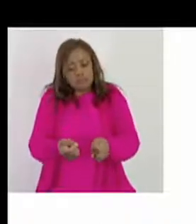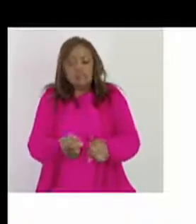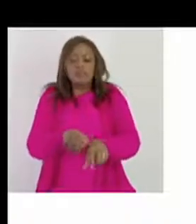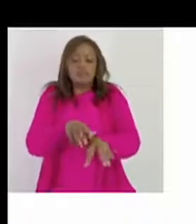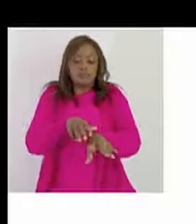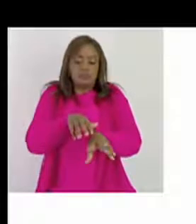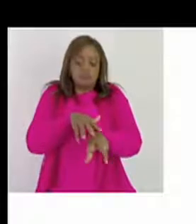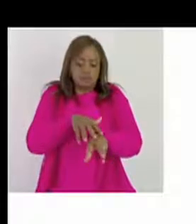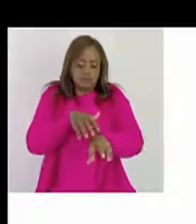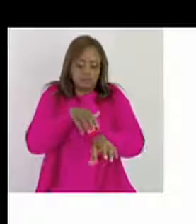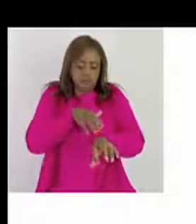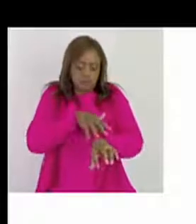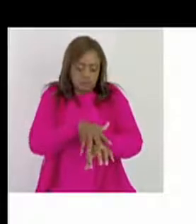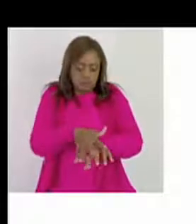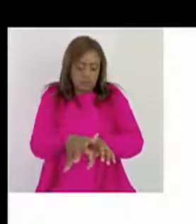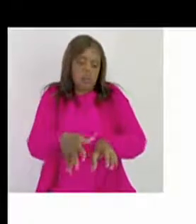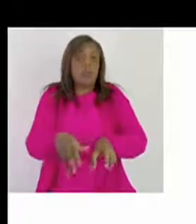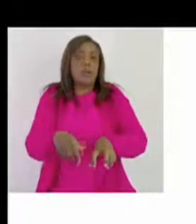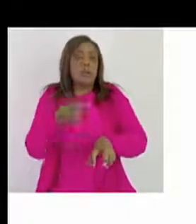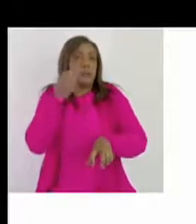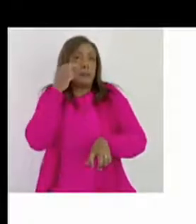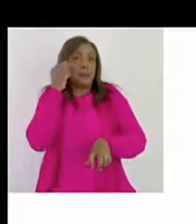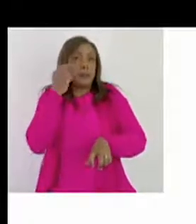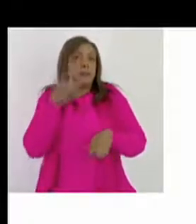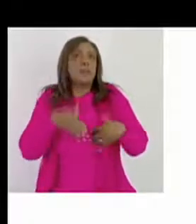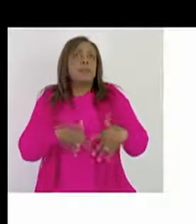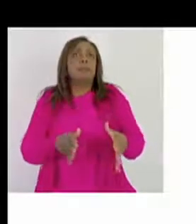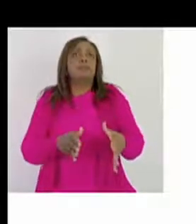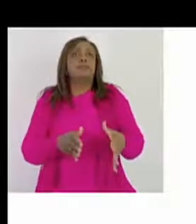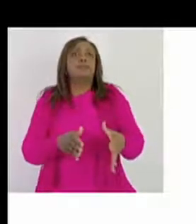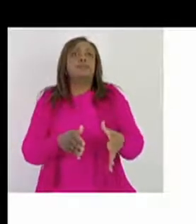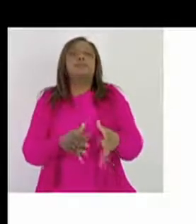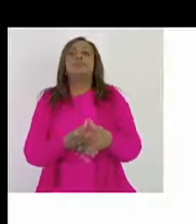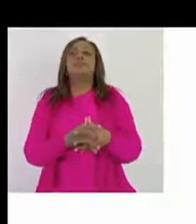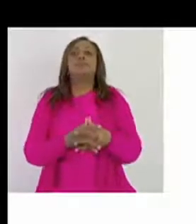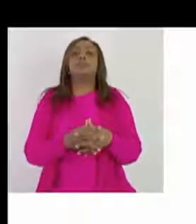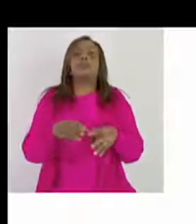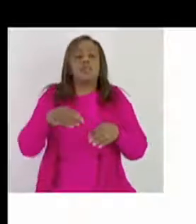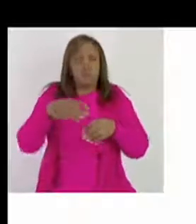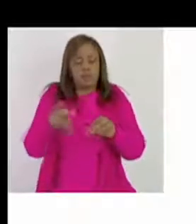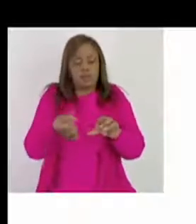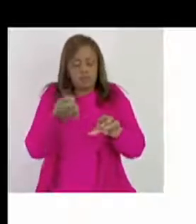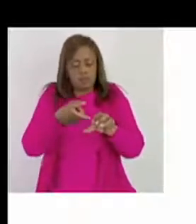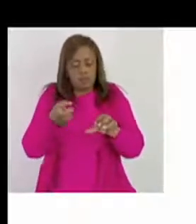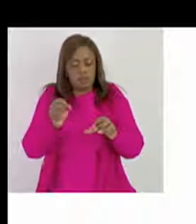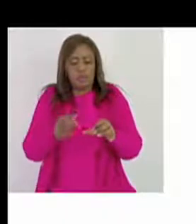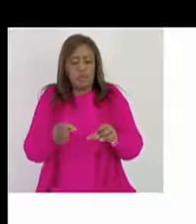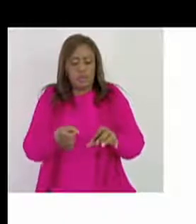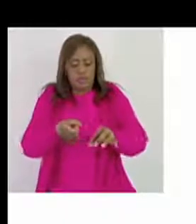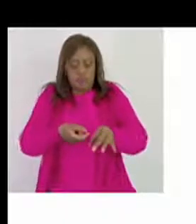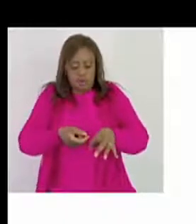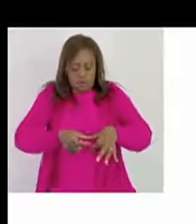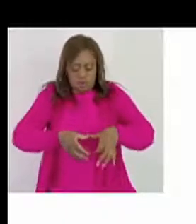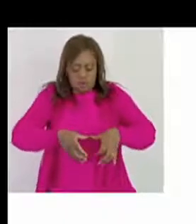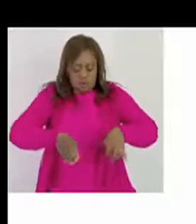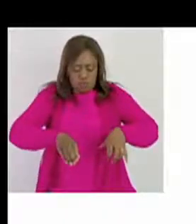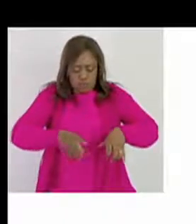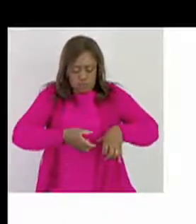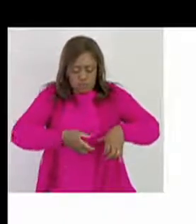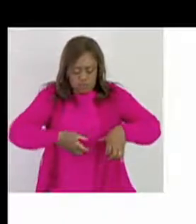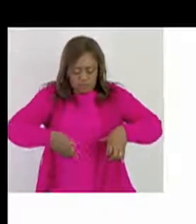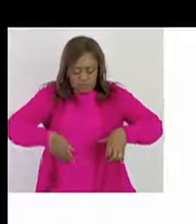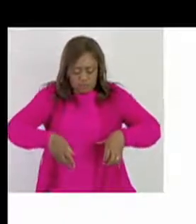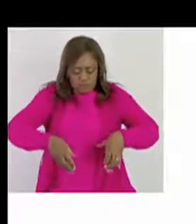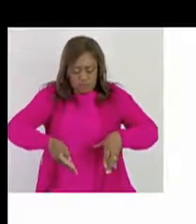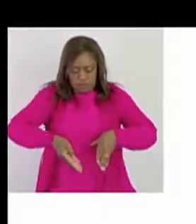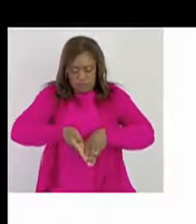Fertilization is also referred to as conception. After conception, the fertilized egg travels to the uterus where